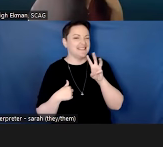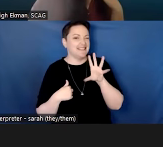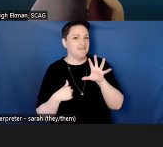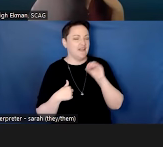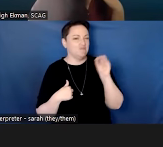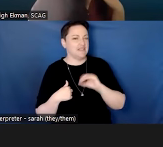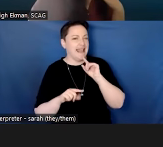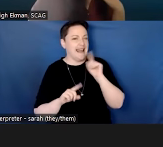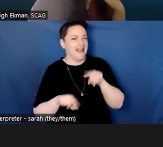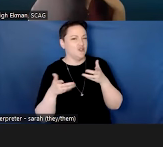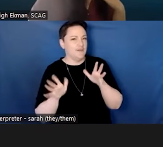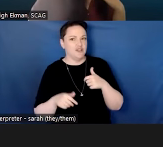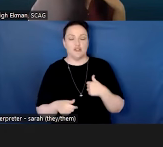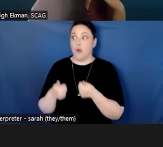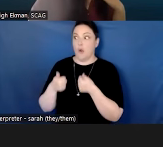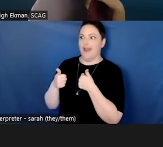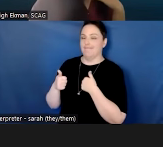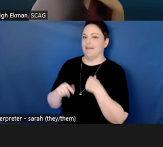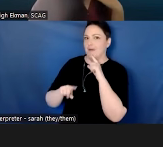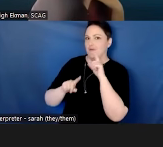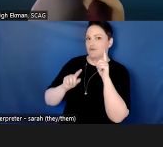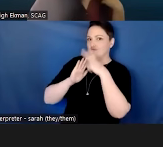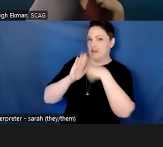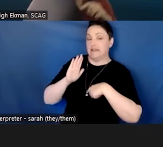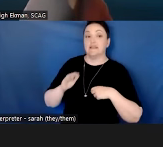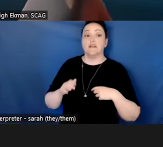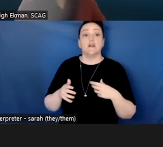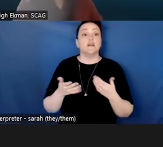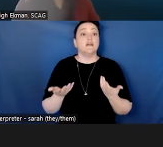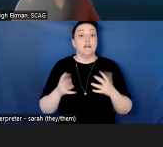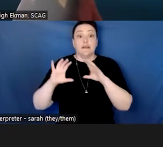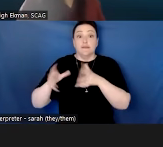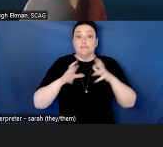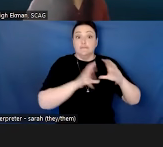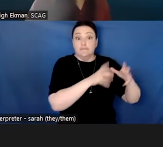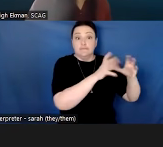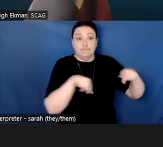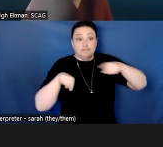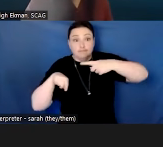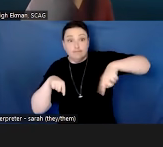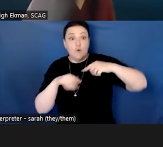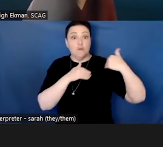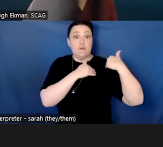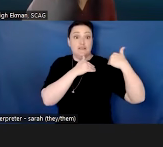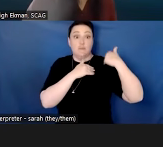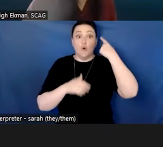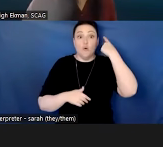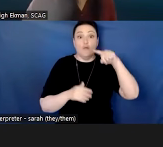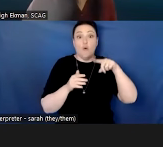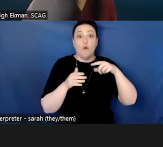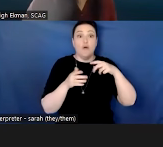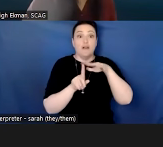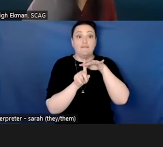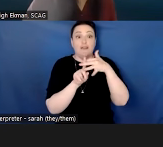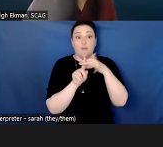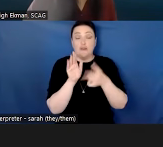All right, so I'm going to just go over the question. Which entity is primarily responsible for a project environment review? Is the state the